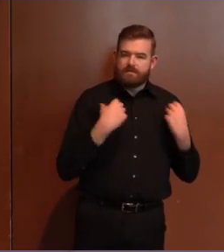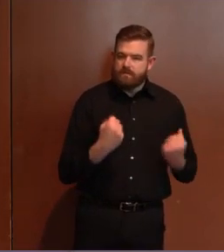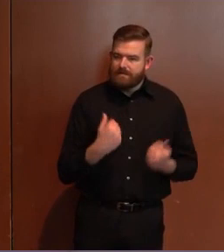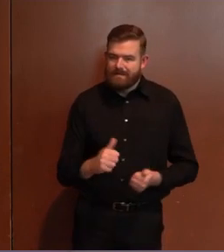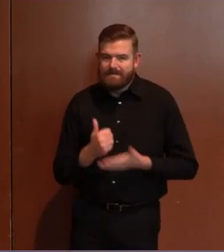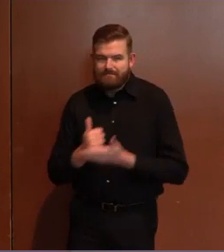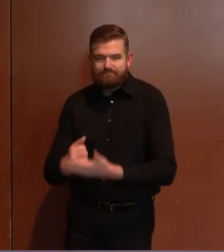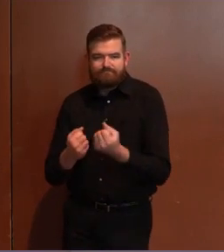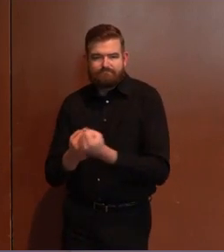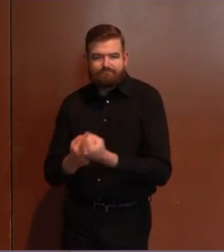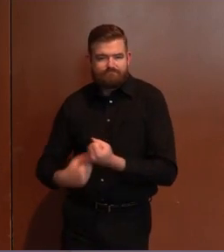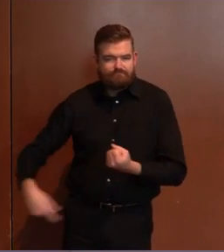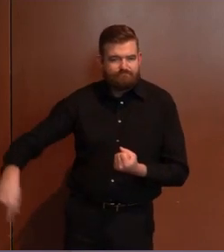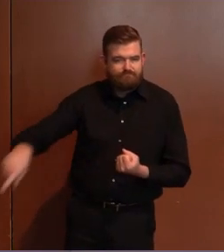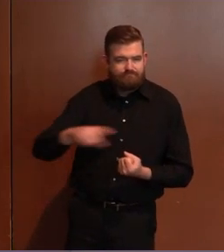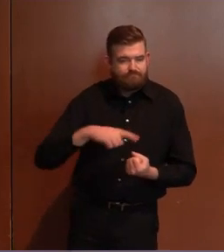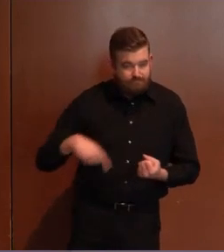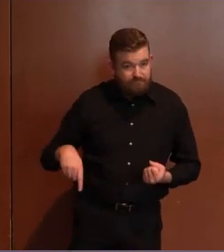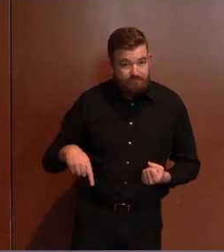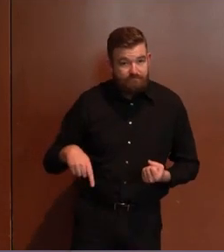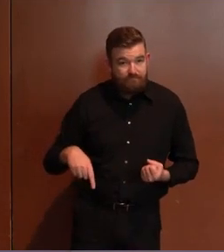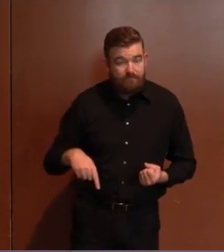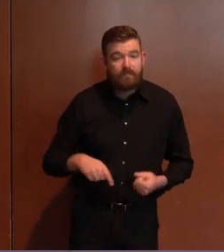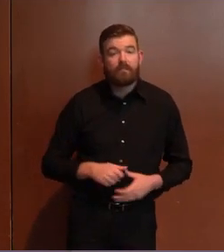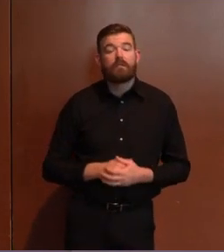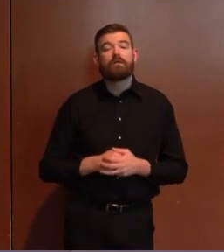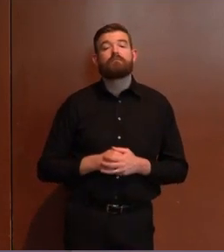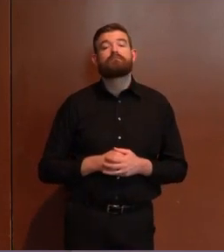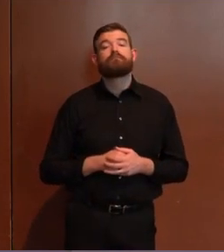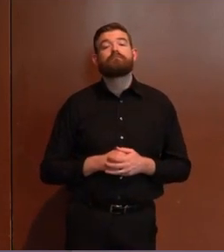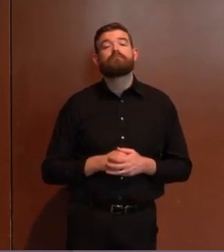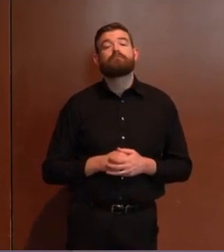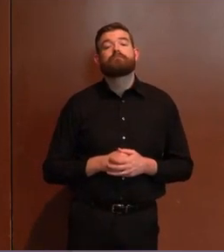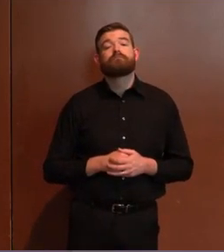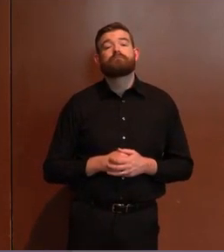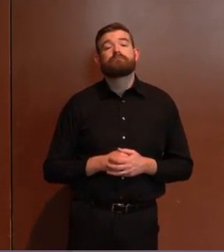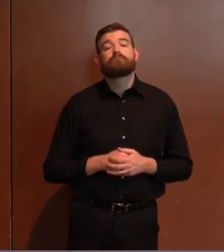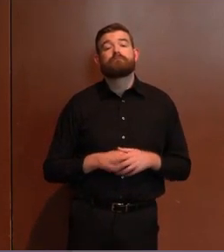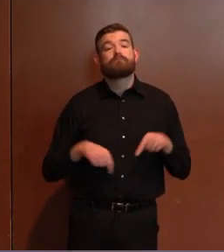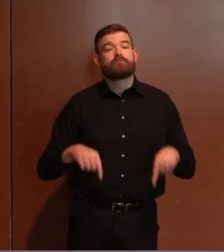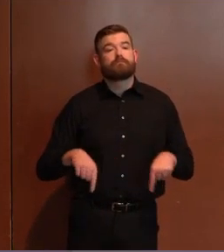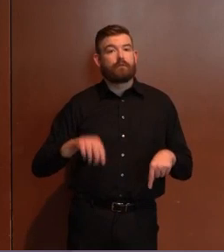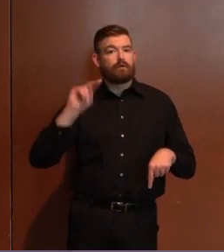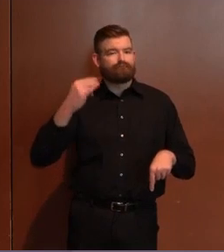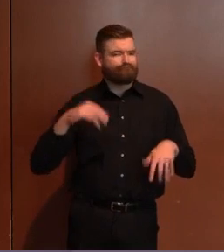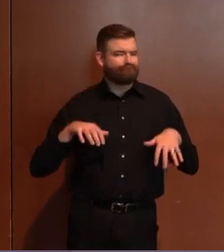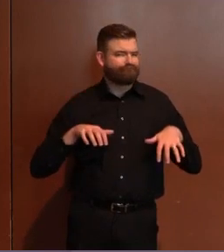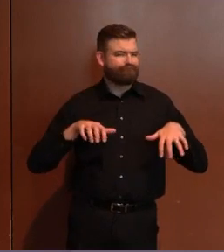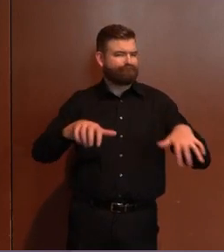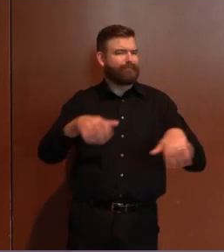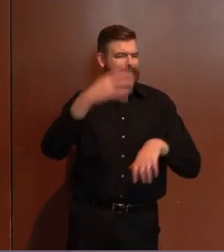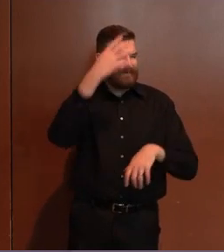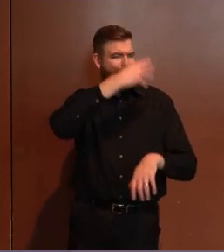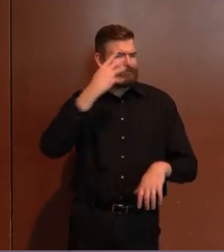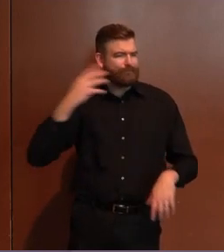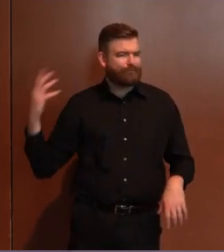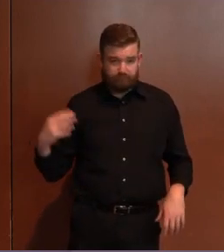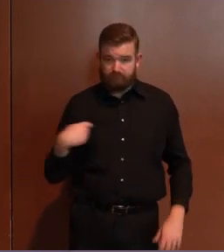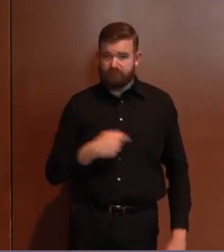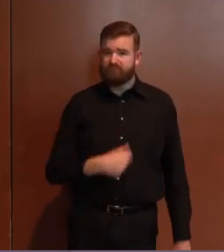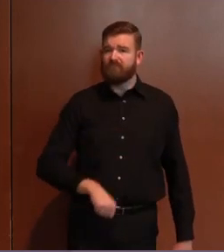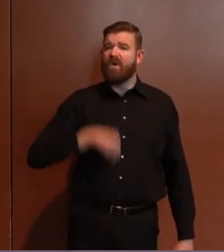are the immigrant nation, and this state is the immigrant state, and we wear that as a badge of honor.